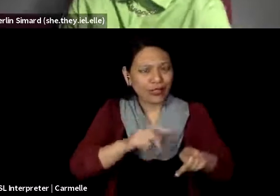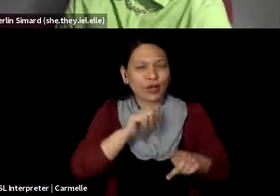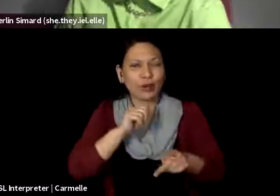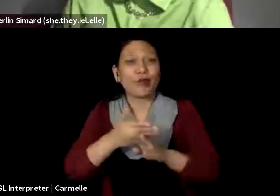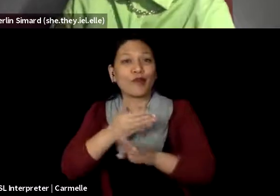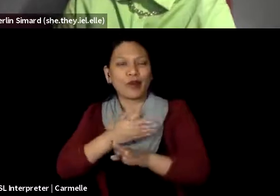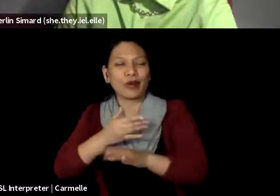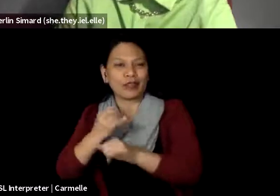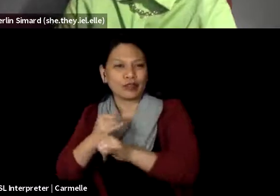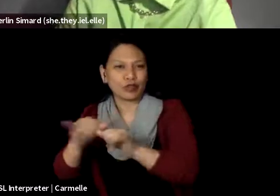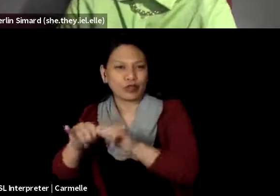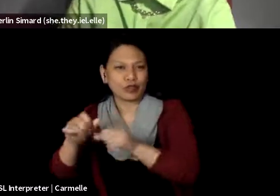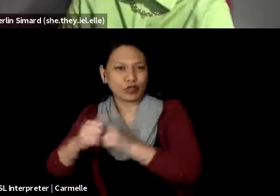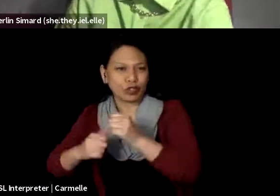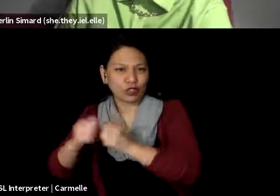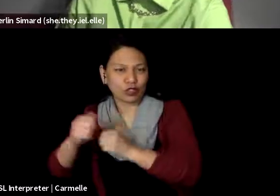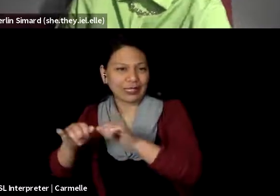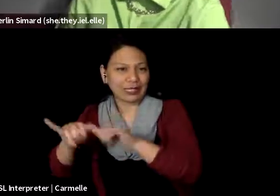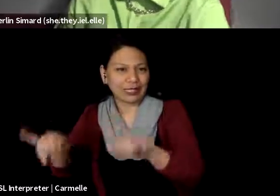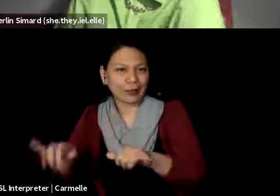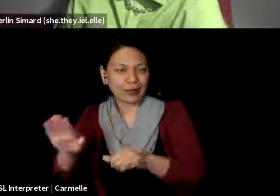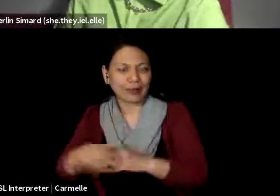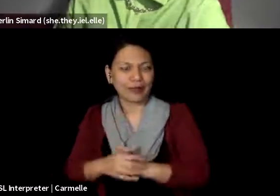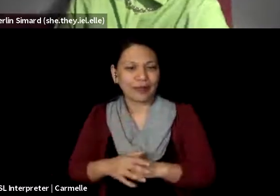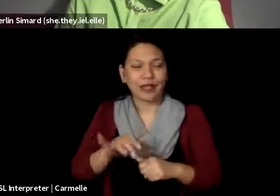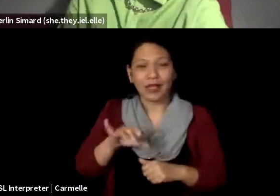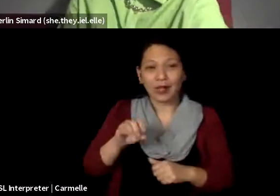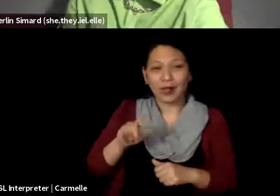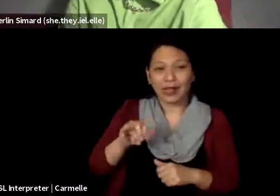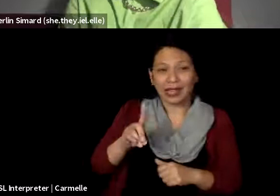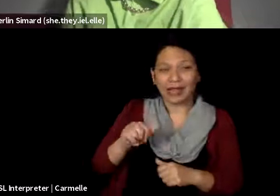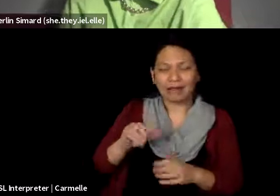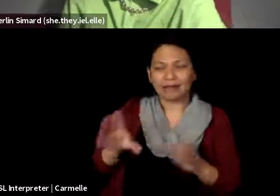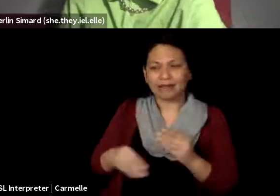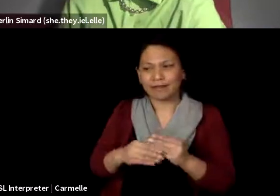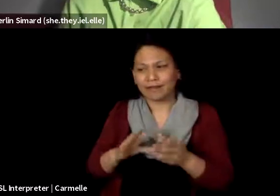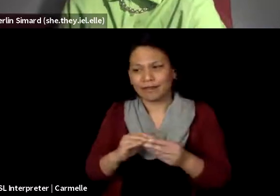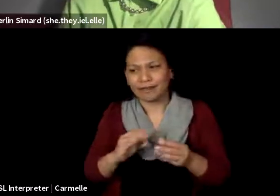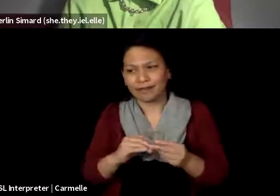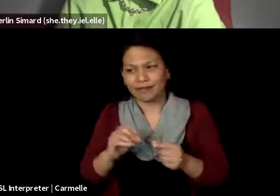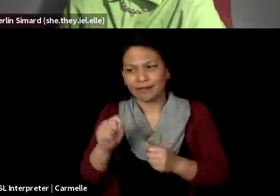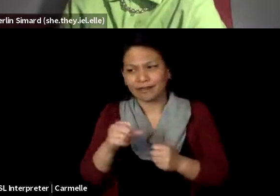thought. Yolanda speaking. Yeah, totally. That's it. And I think like,